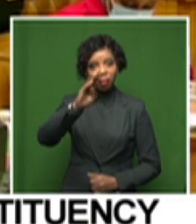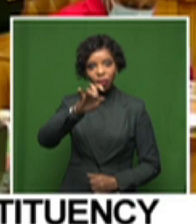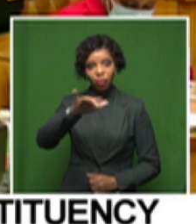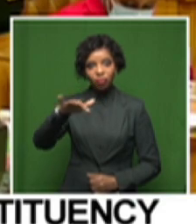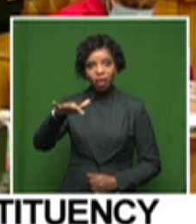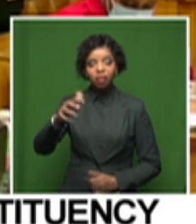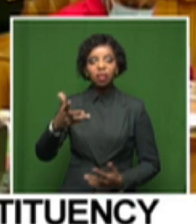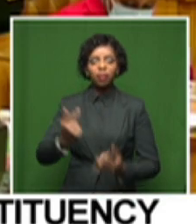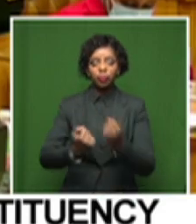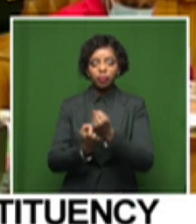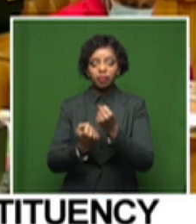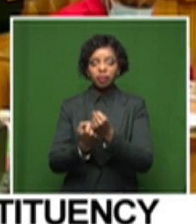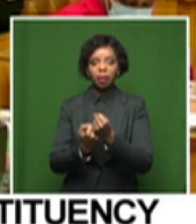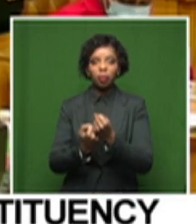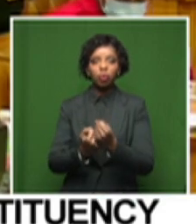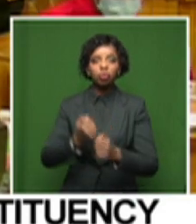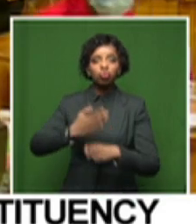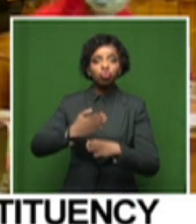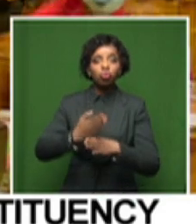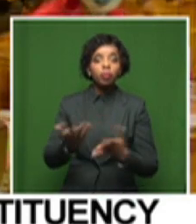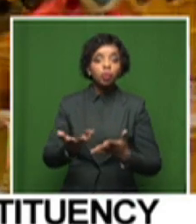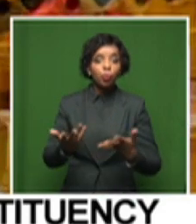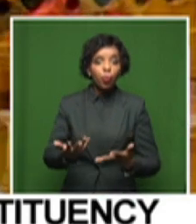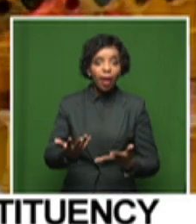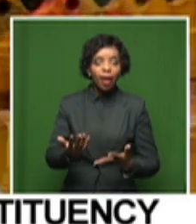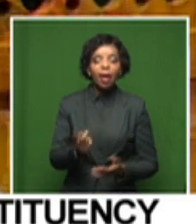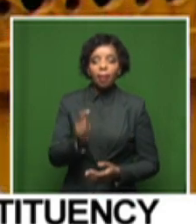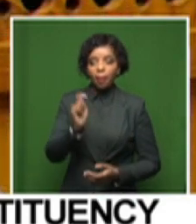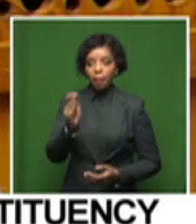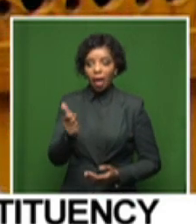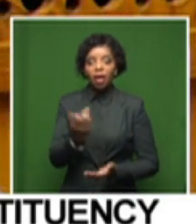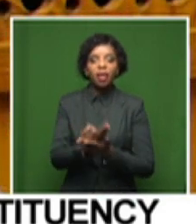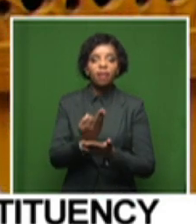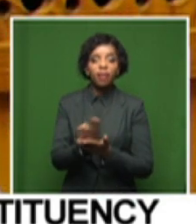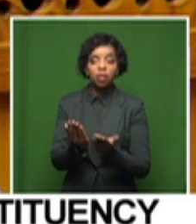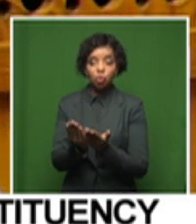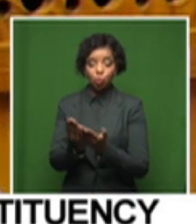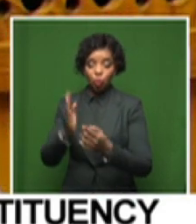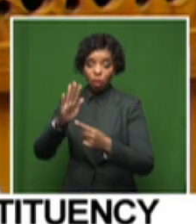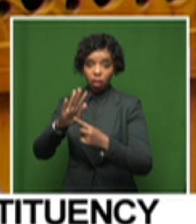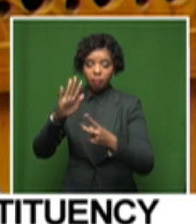at fee-paying public schools and government-subsidized independent schools.